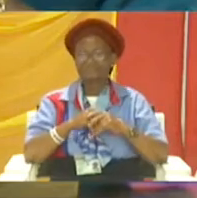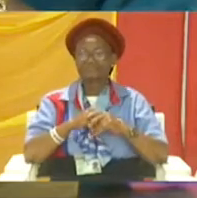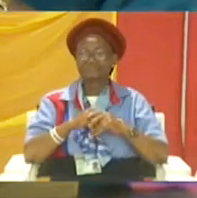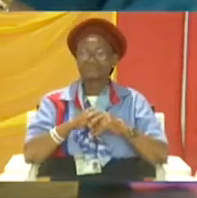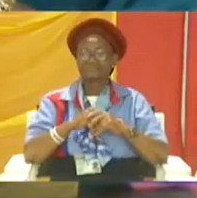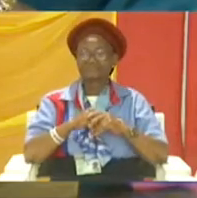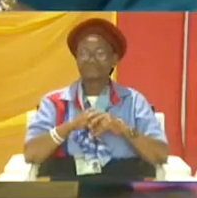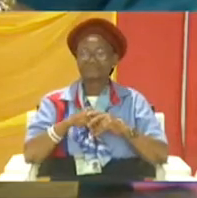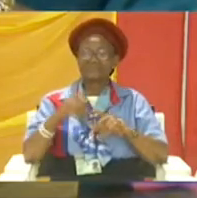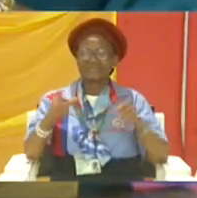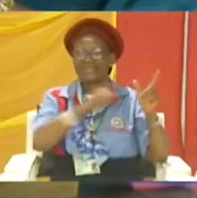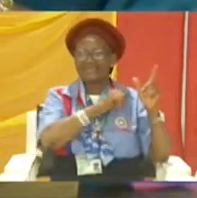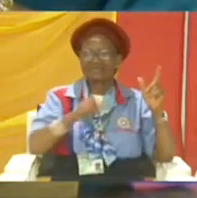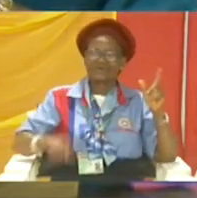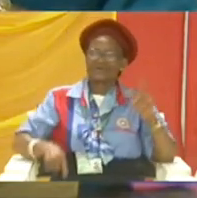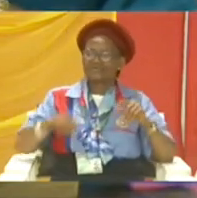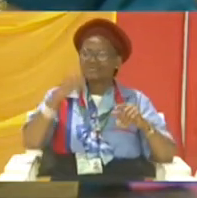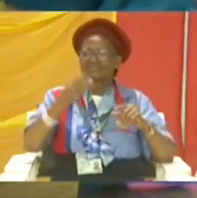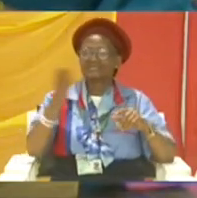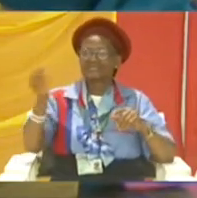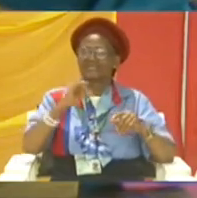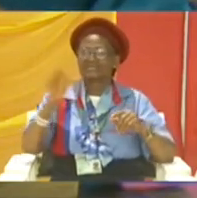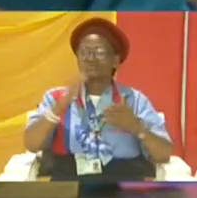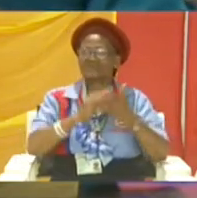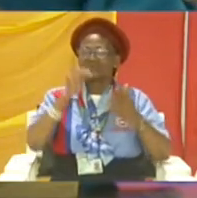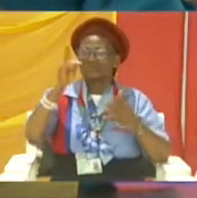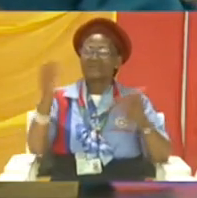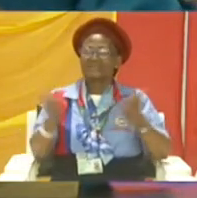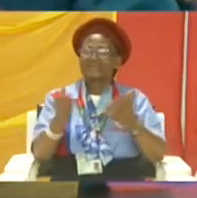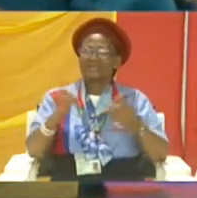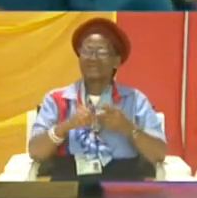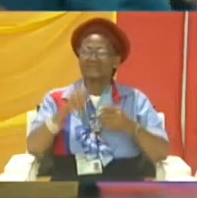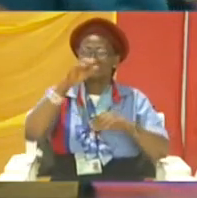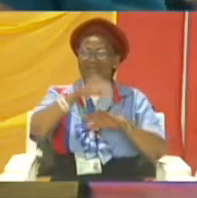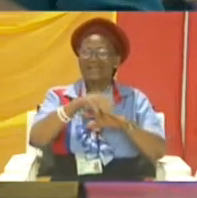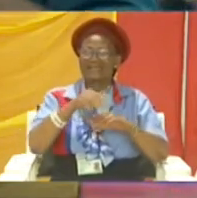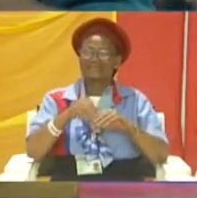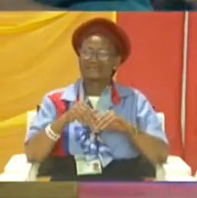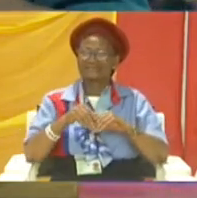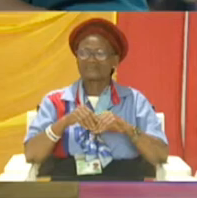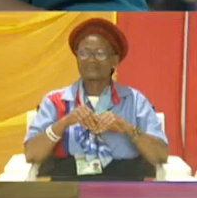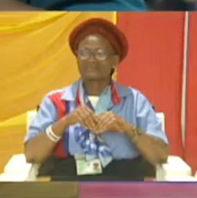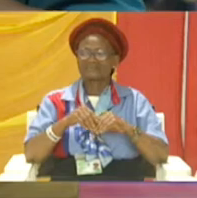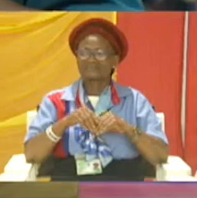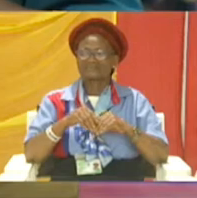The Lord says there's someone here tonight. You are